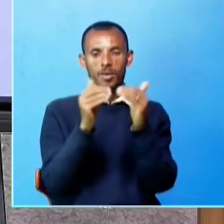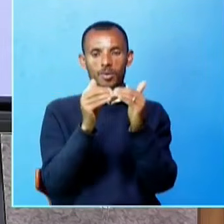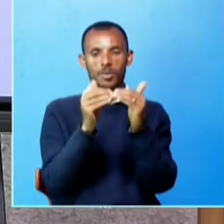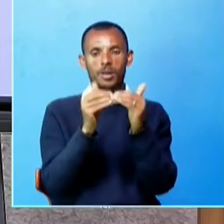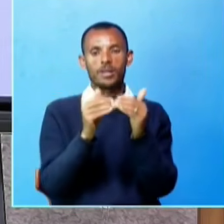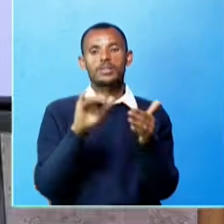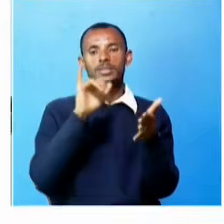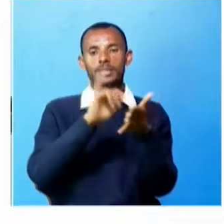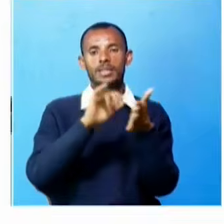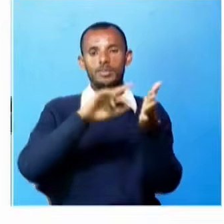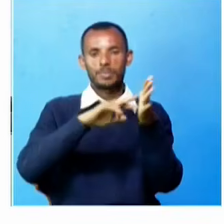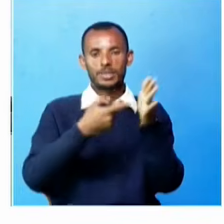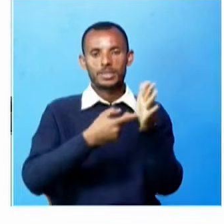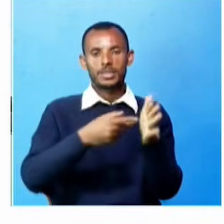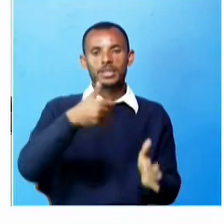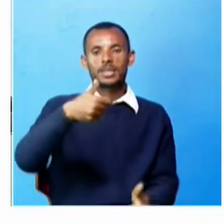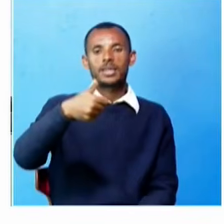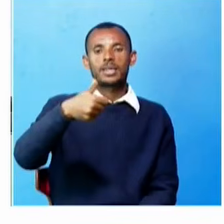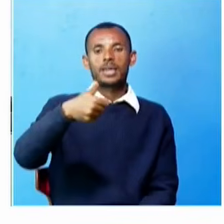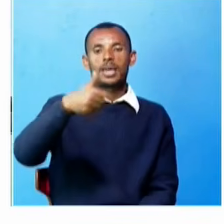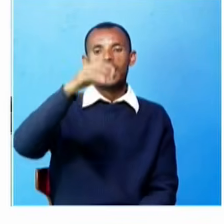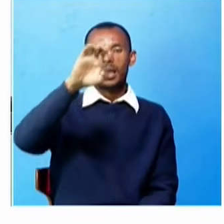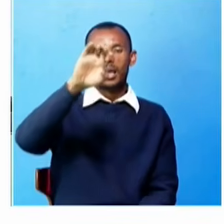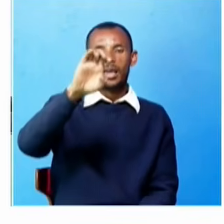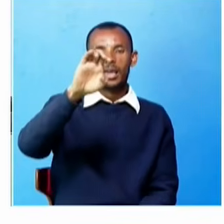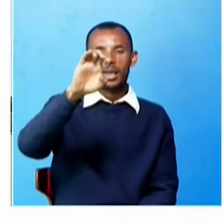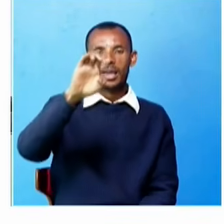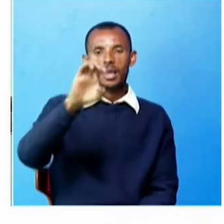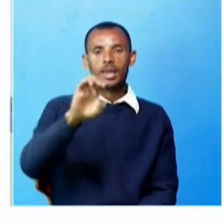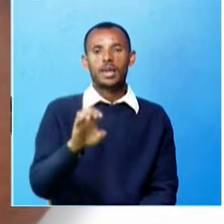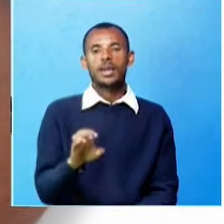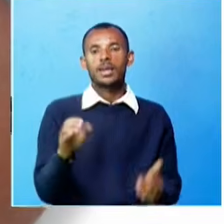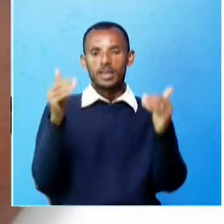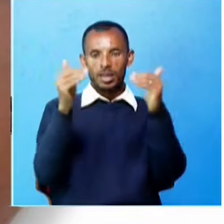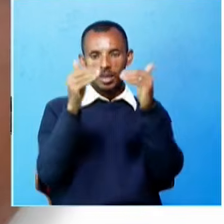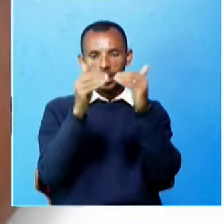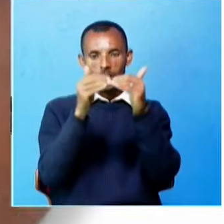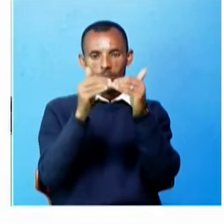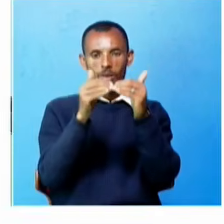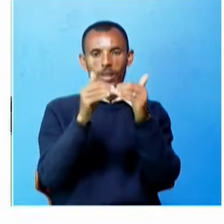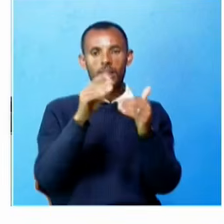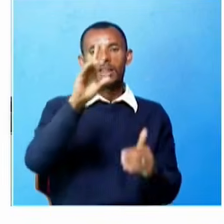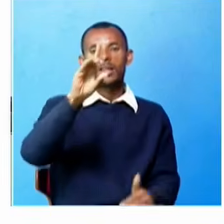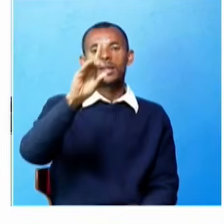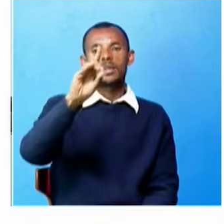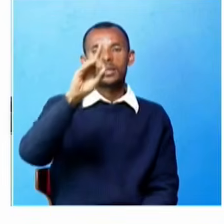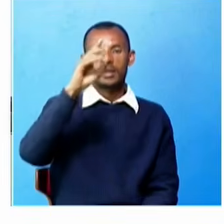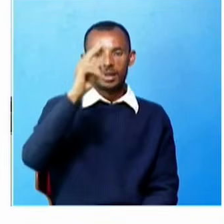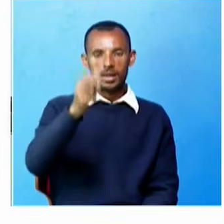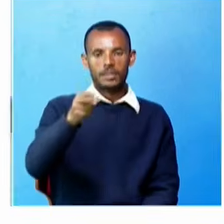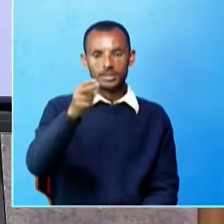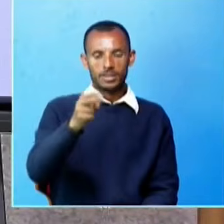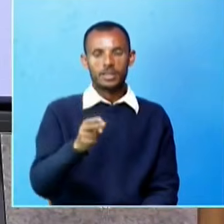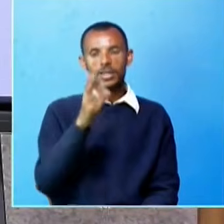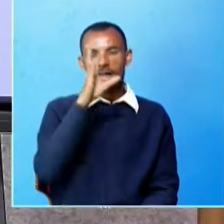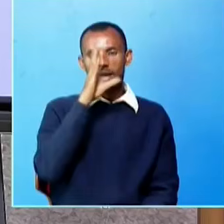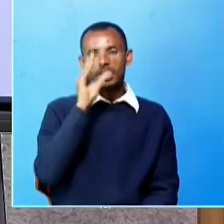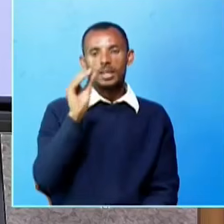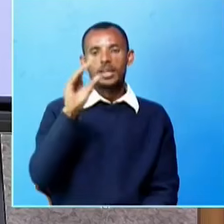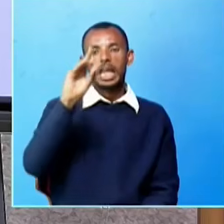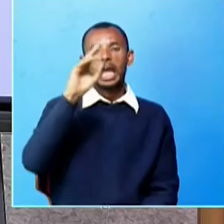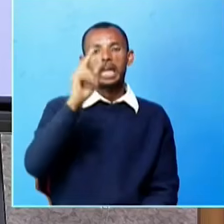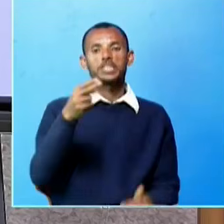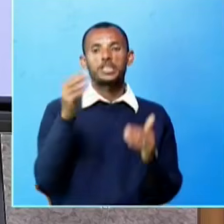means AE, this segment, is congruent to DH, and DH